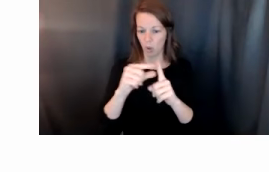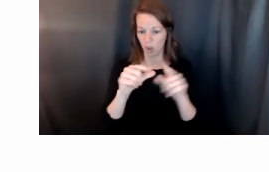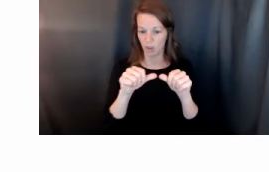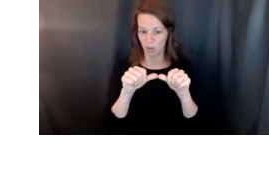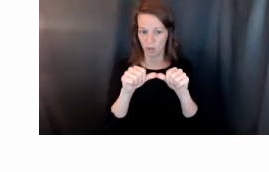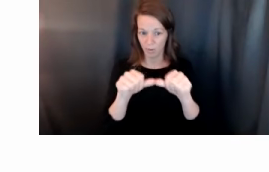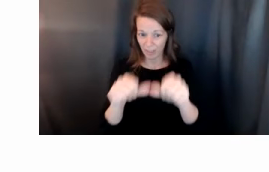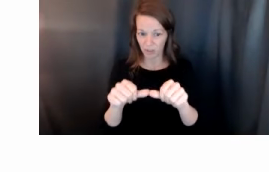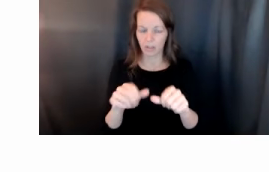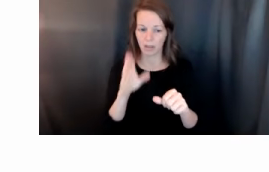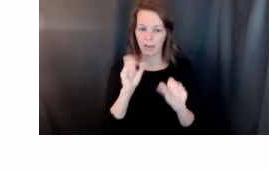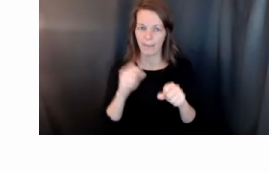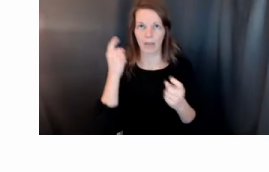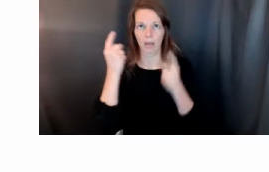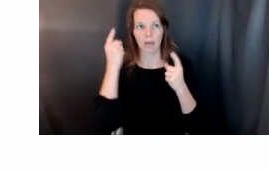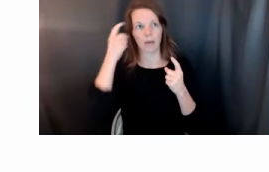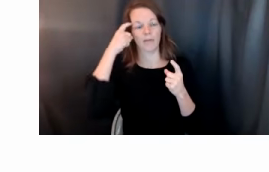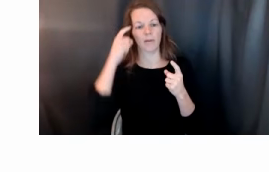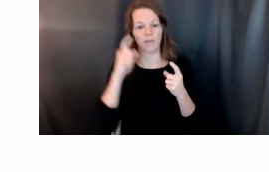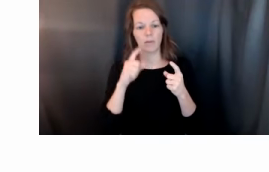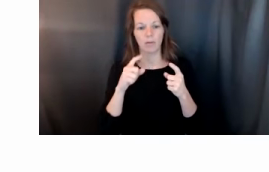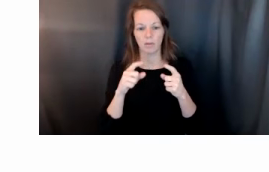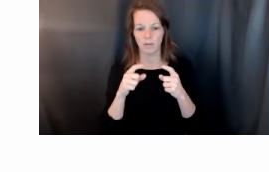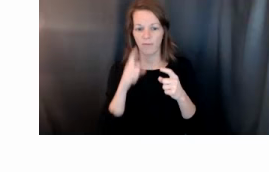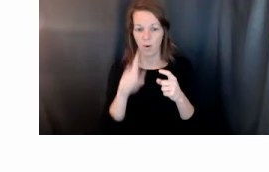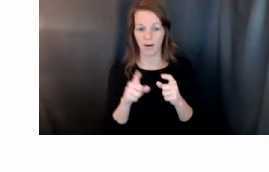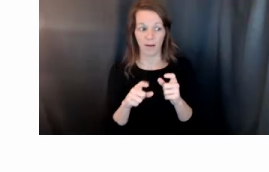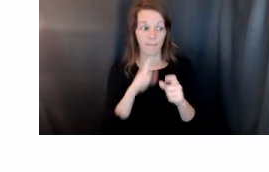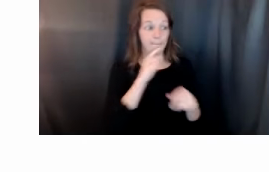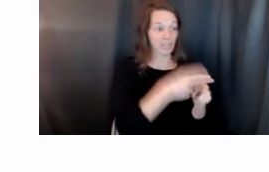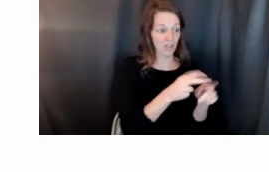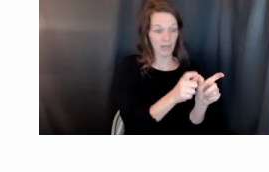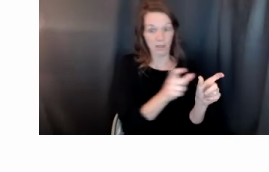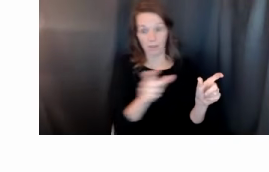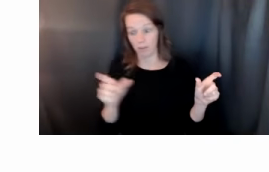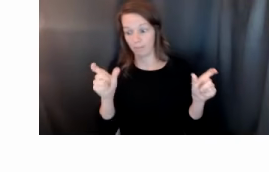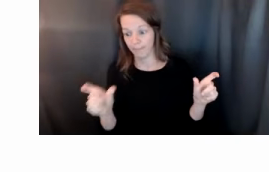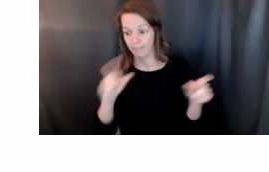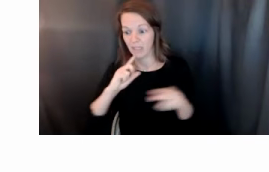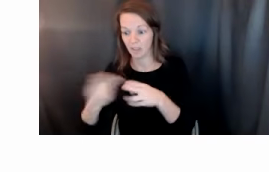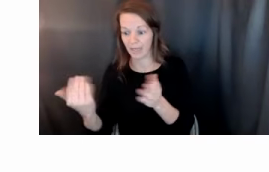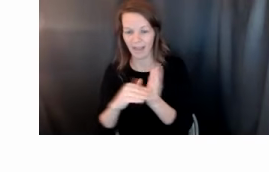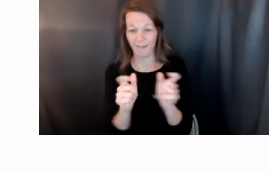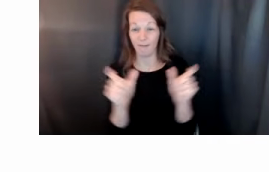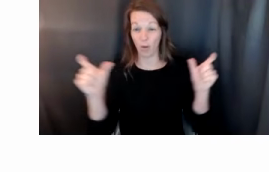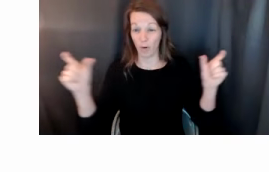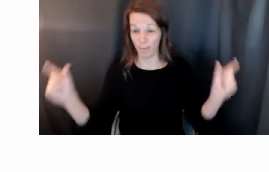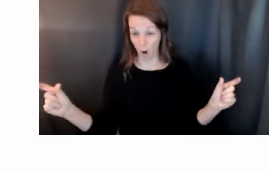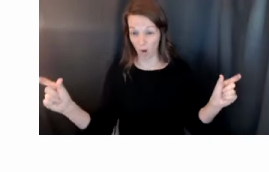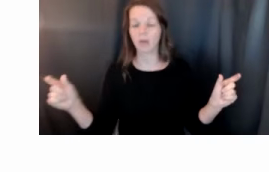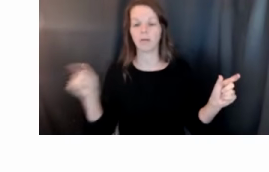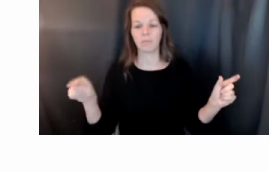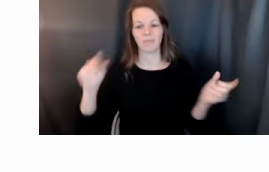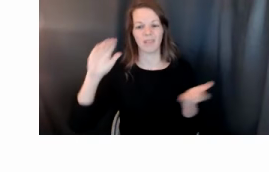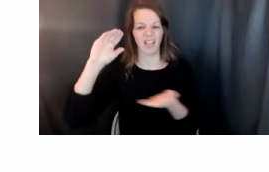be accounted for through the distance between mentions, with words that are farther apart exhibiting